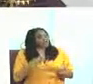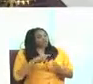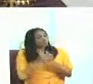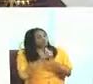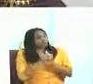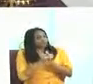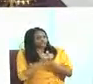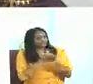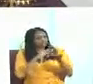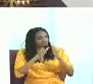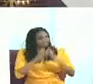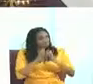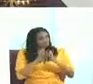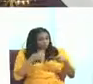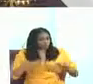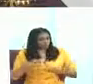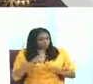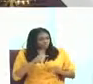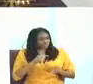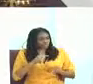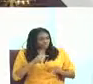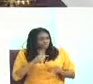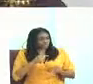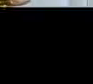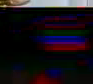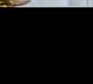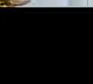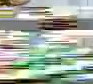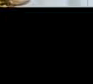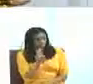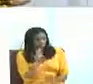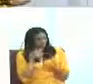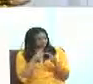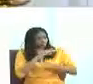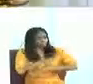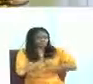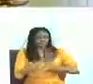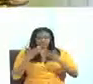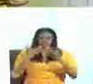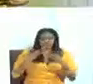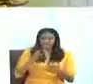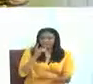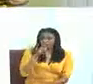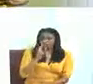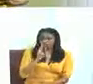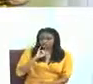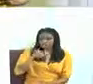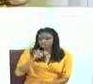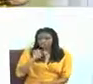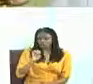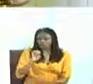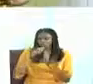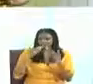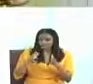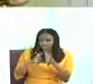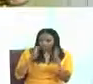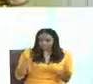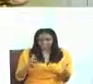as we prepare to come to this table, thank you, Dr. Joyce. Thank you so much.